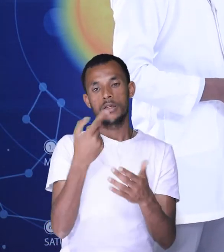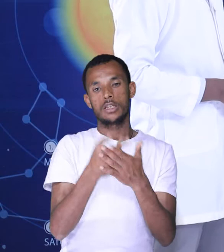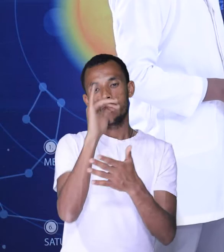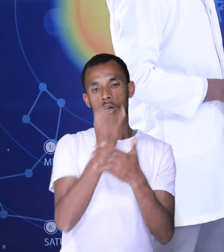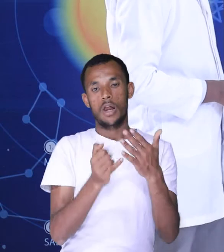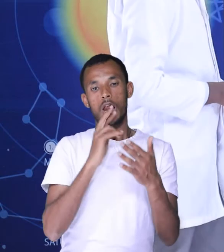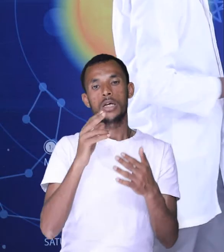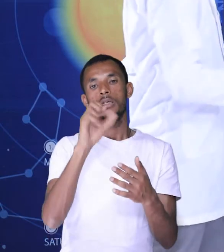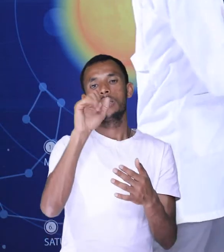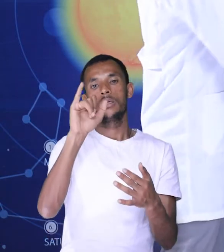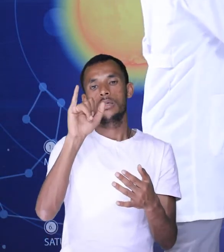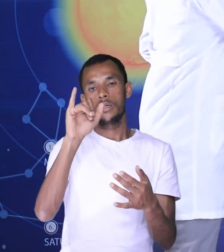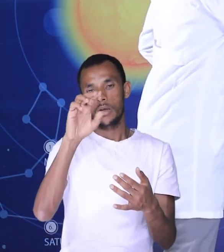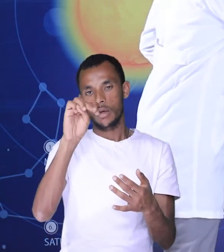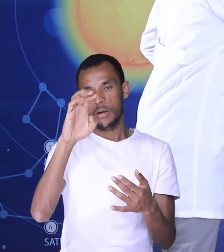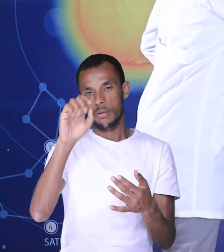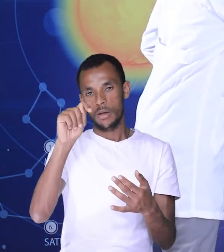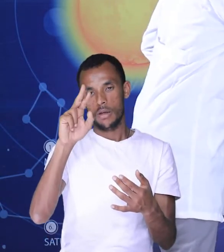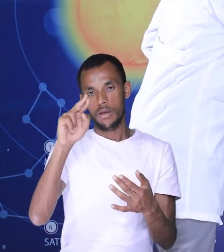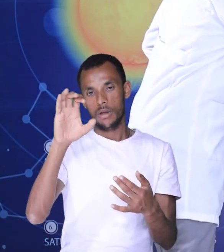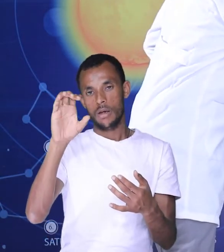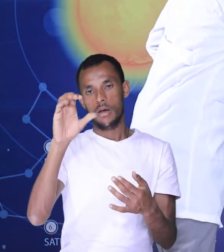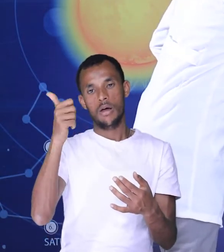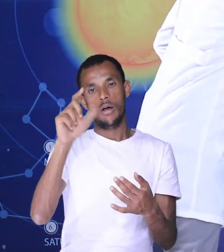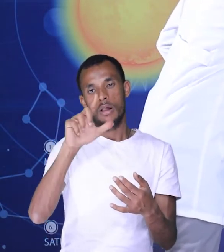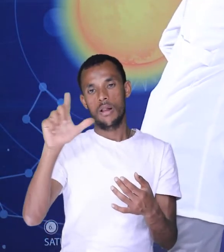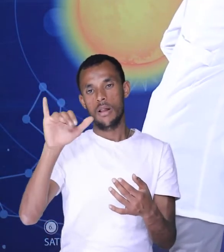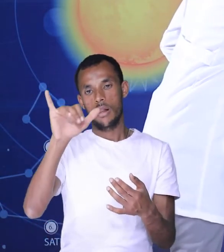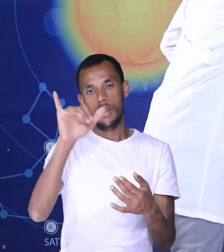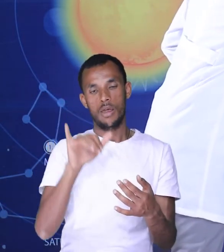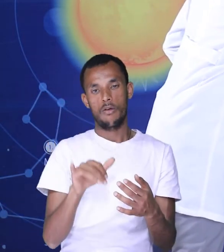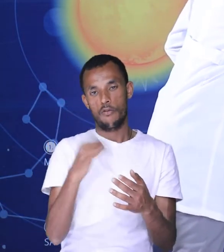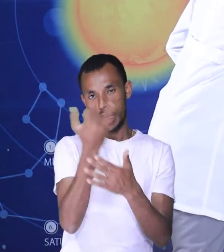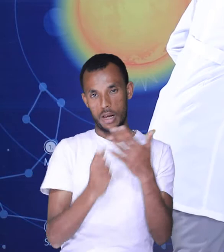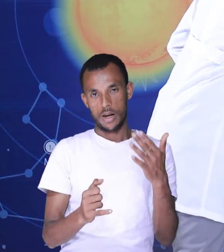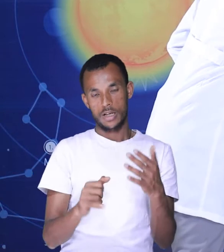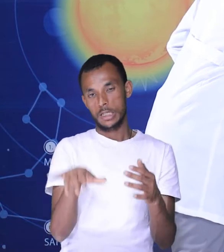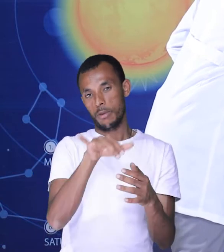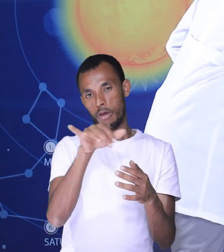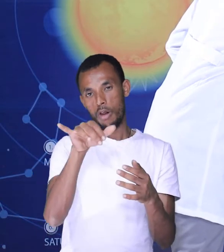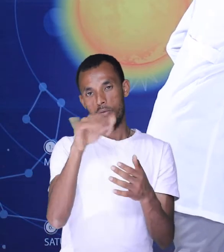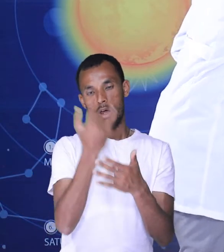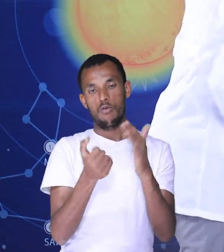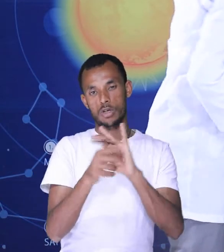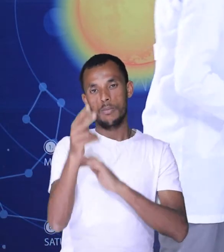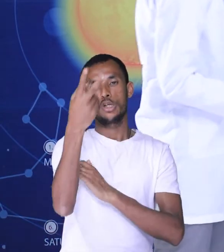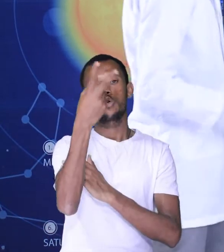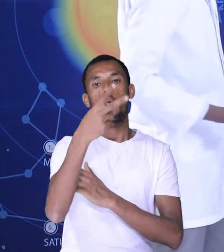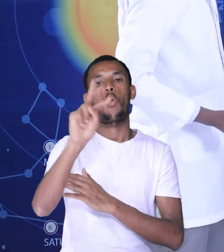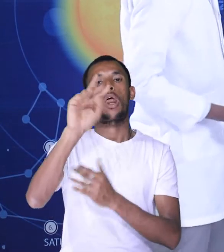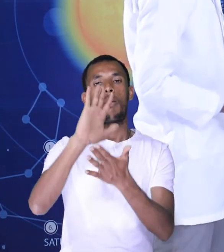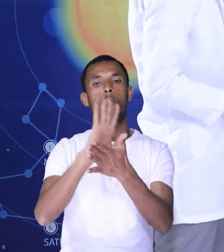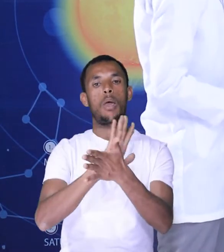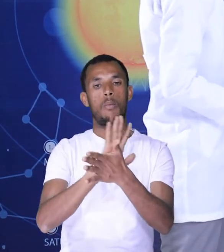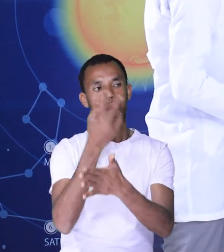are called symmetrical figures. For example, let's take this a square paper. Let's